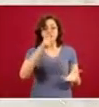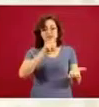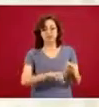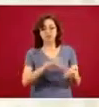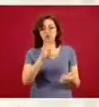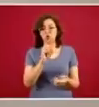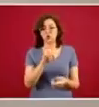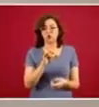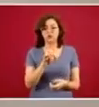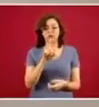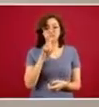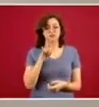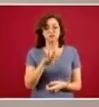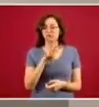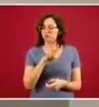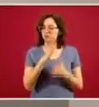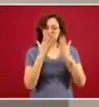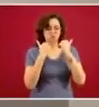patients.